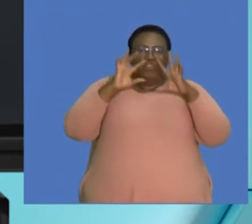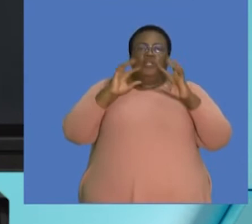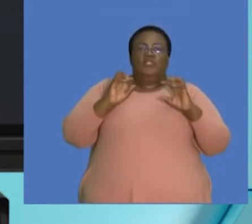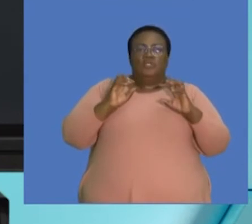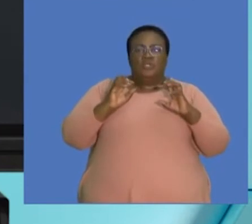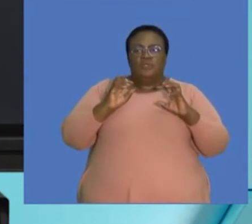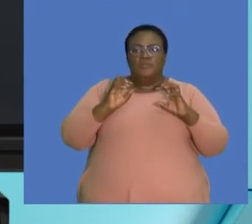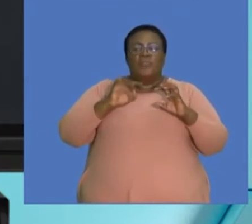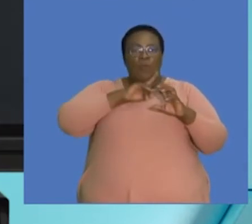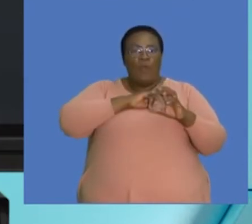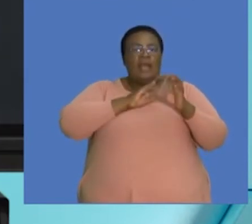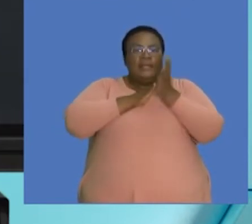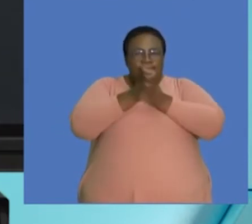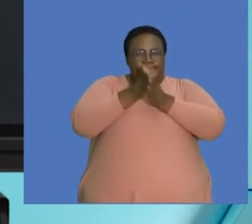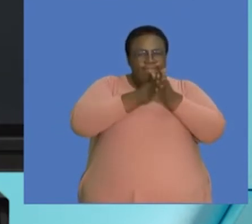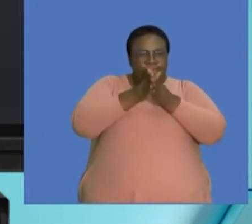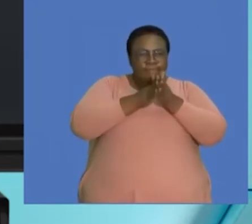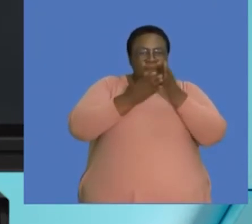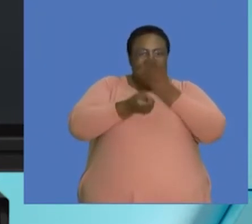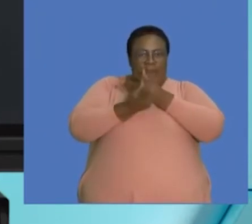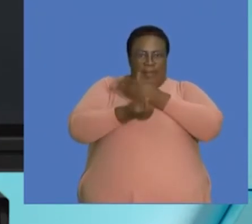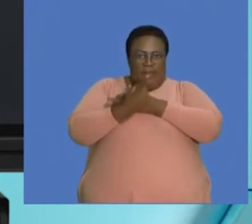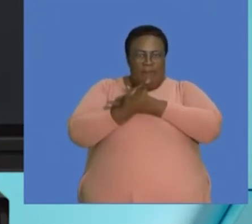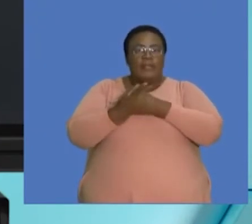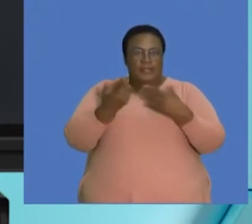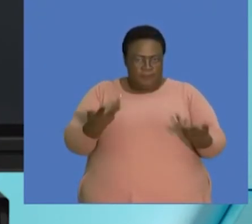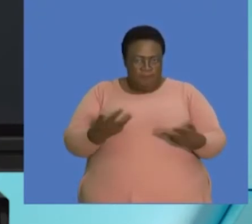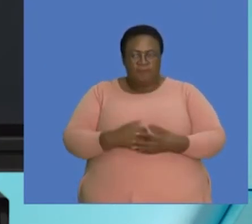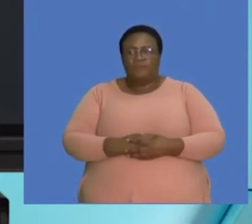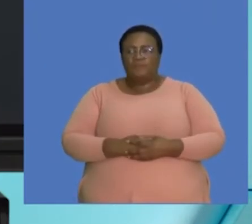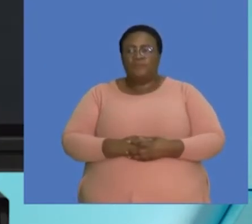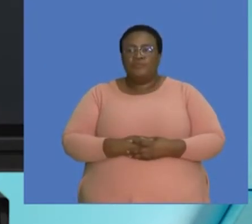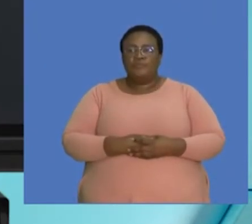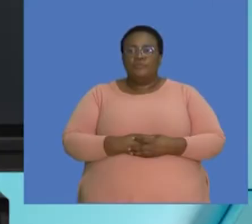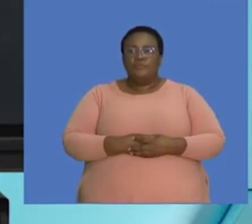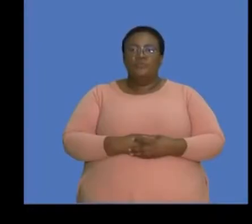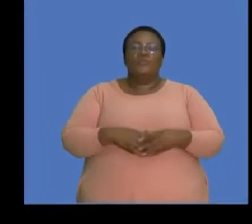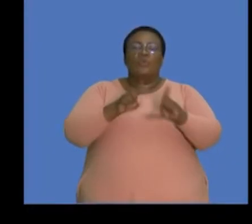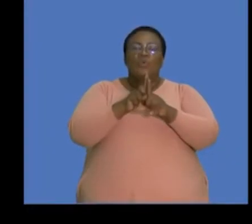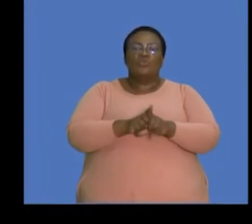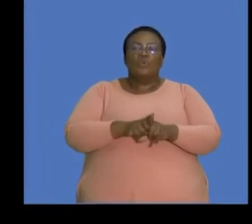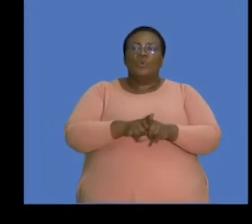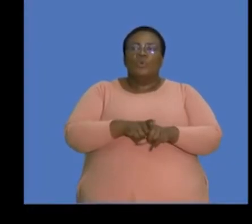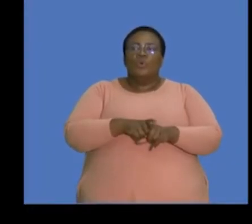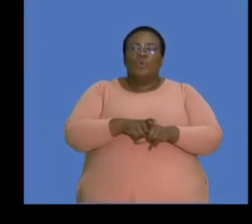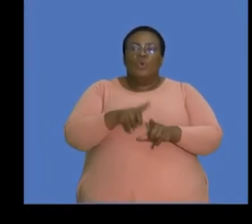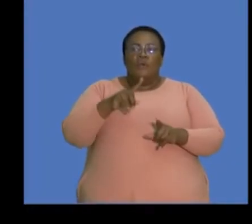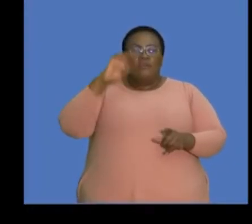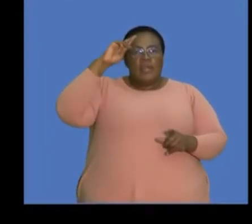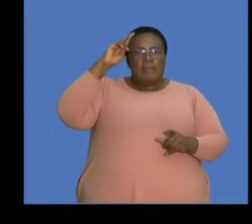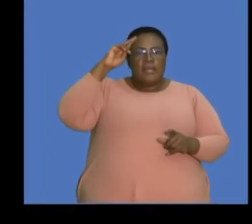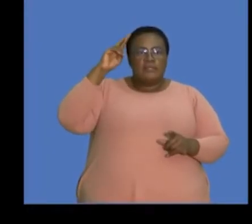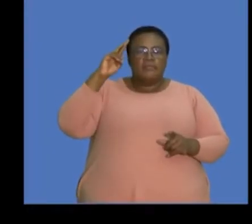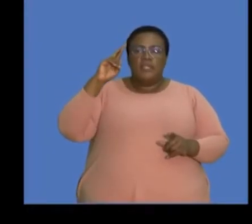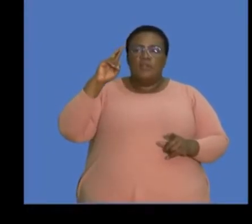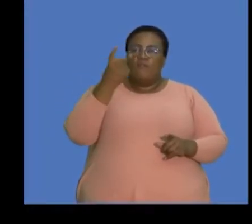has been transferred during that contact or that physical process. Okay, now which also it reminds